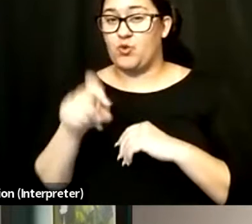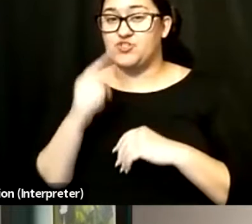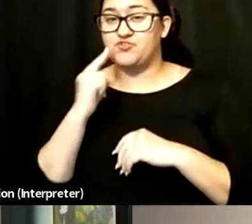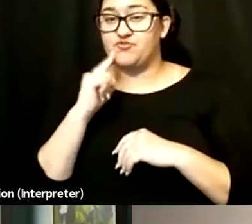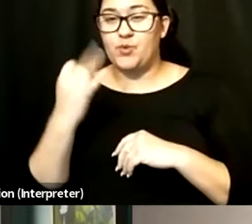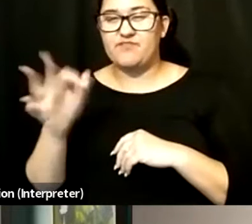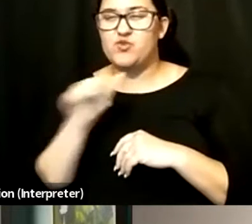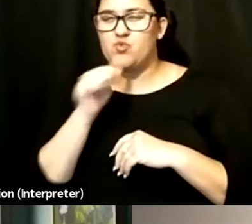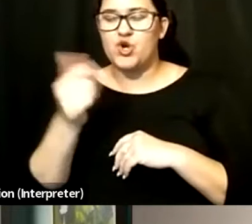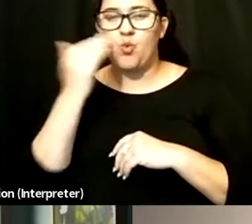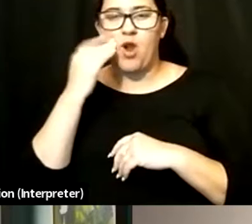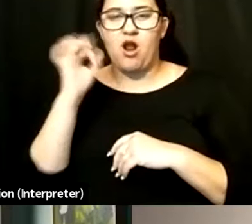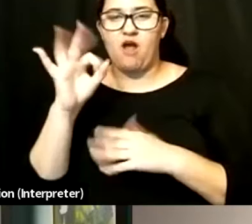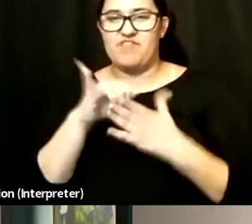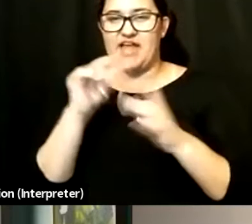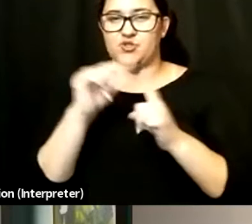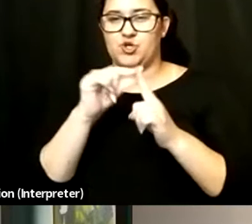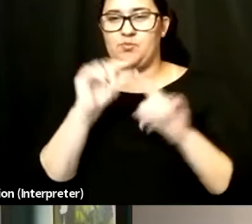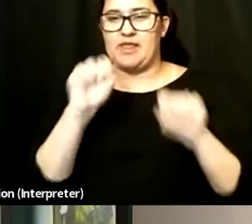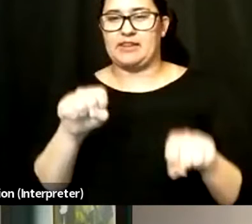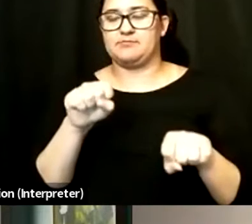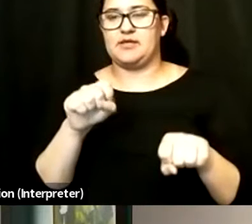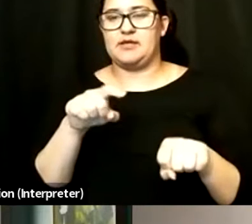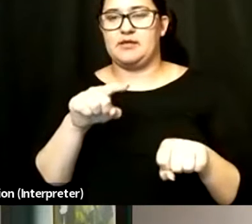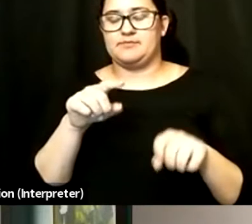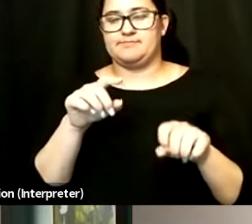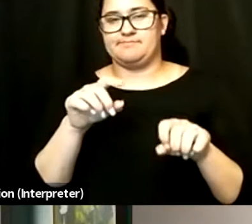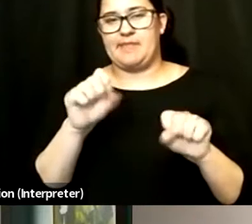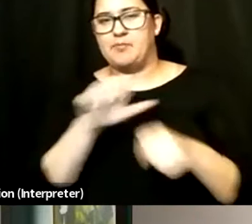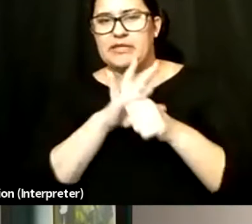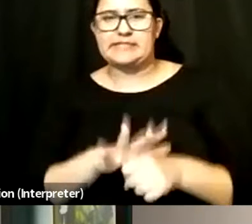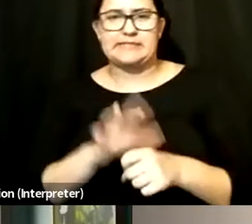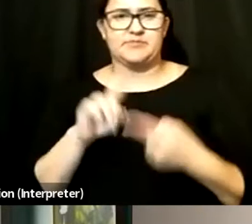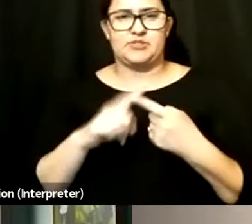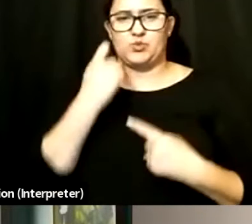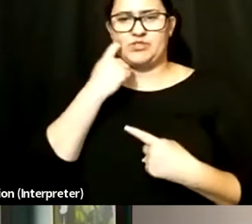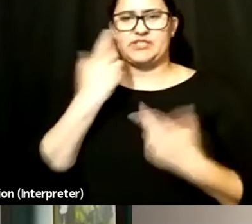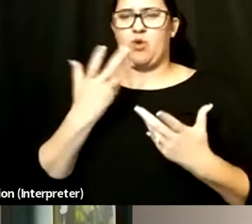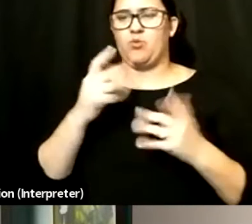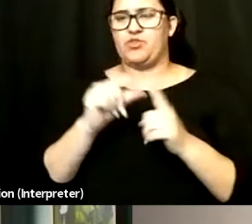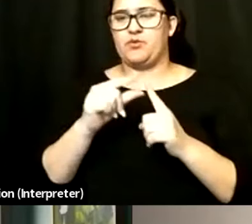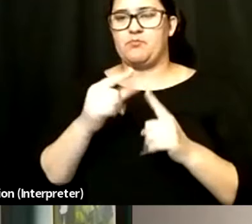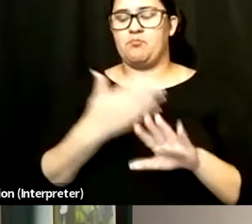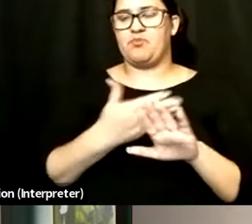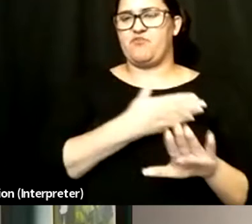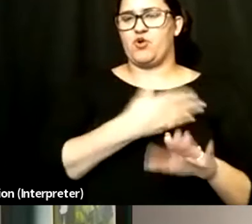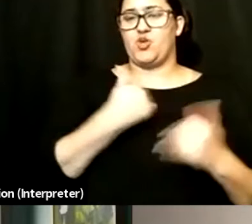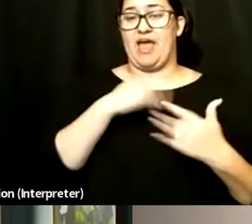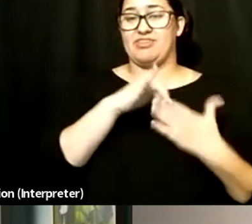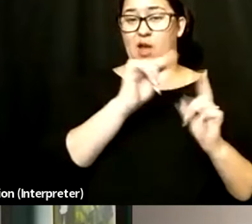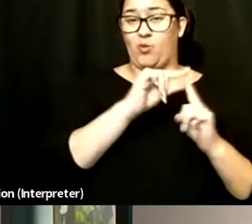aware of the term ableism until fairly recently, what words did you use to describe ableism before you had this